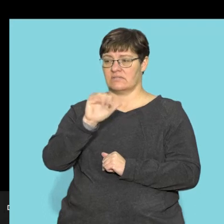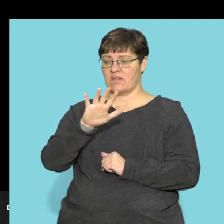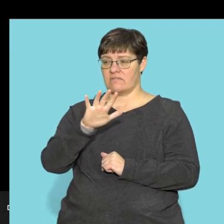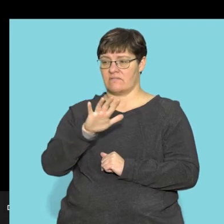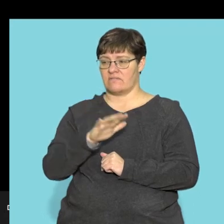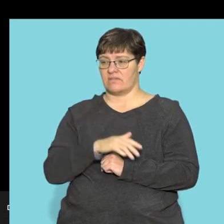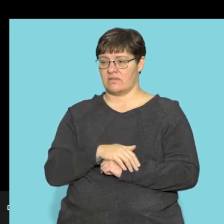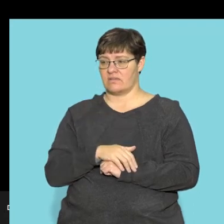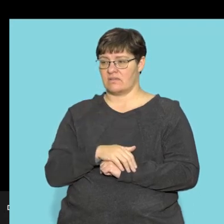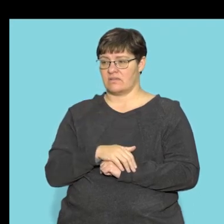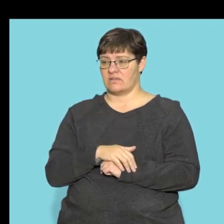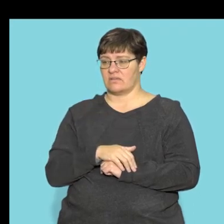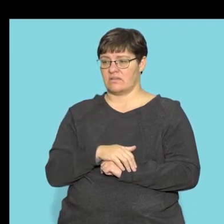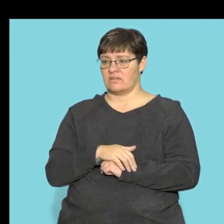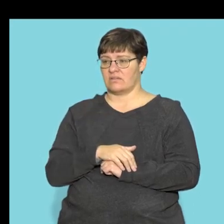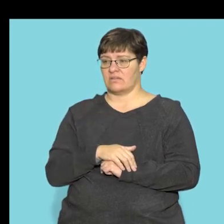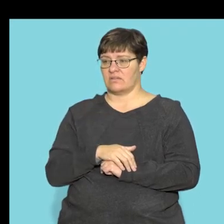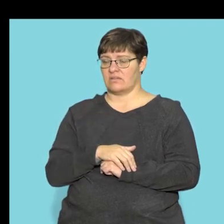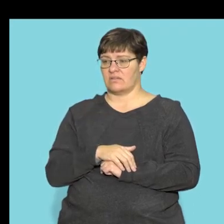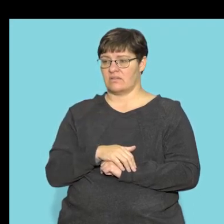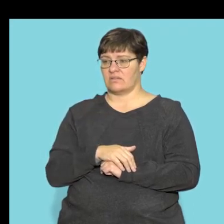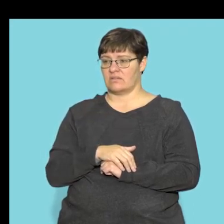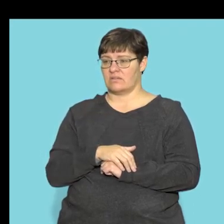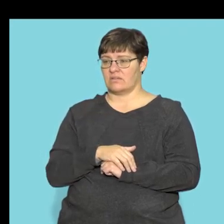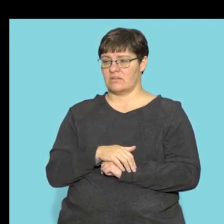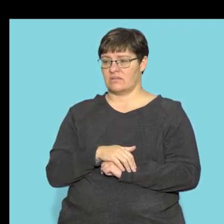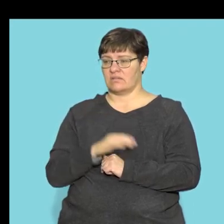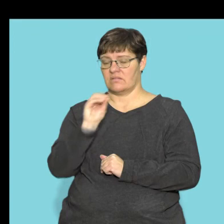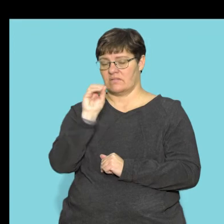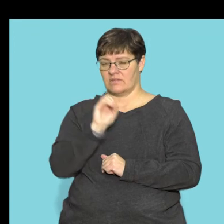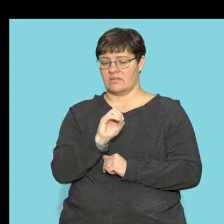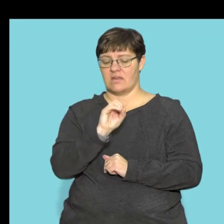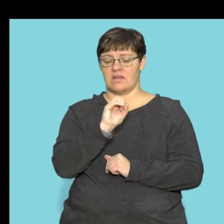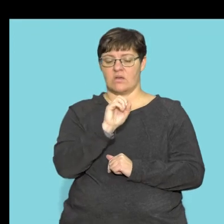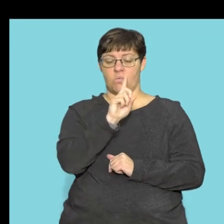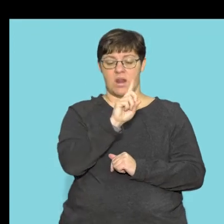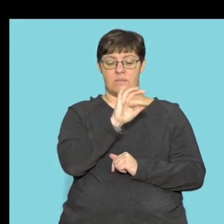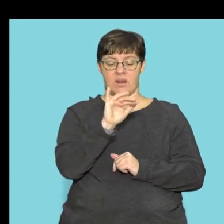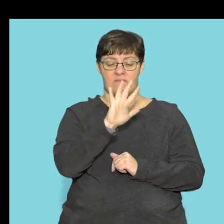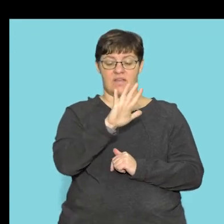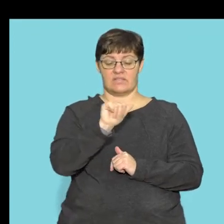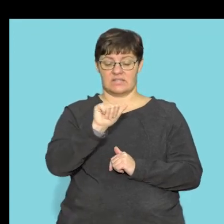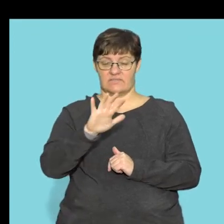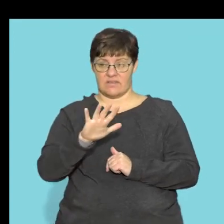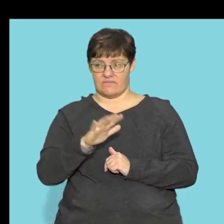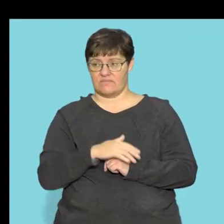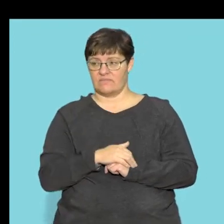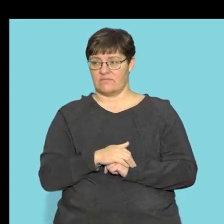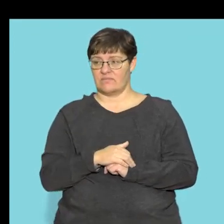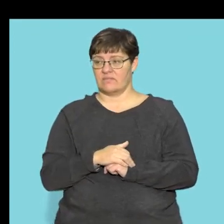565, then 090, 565. So let's fix that.